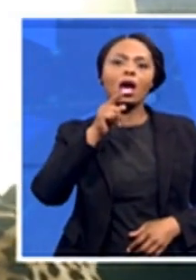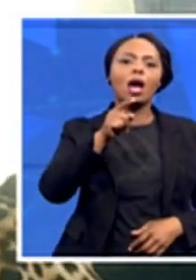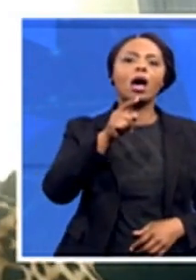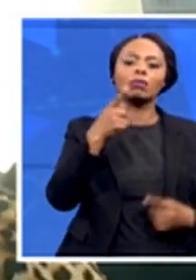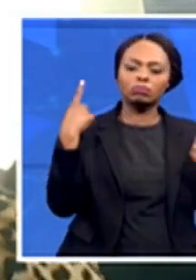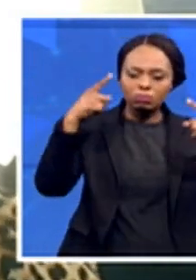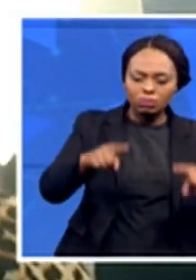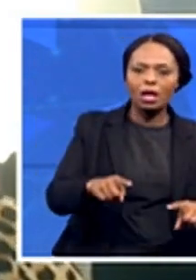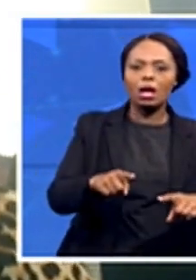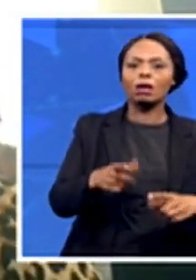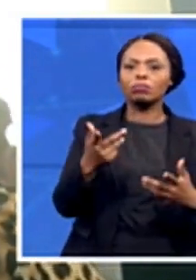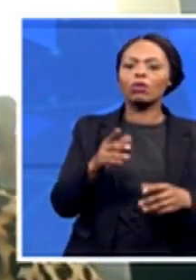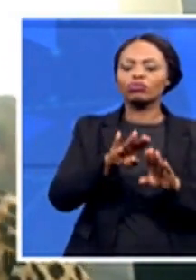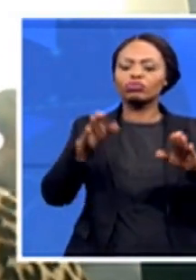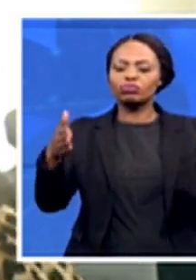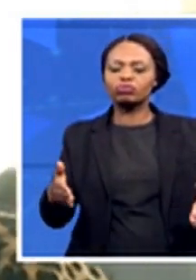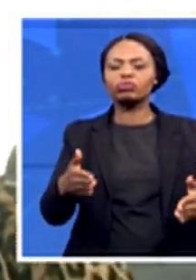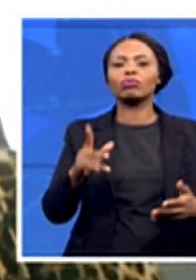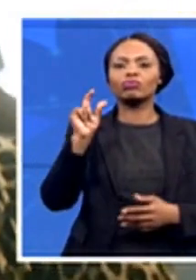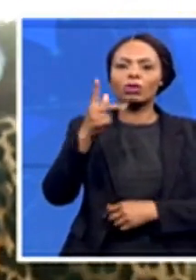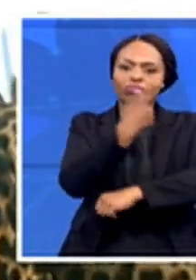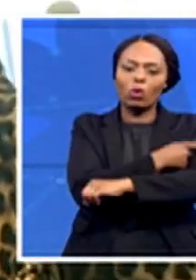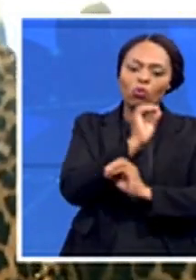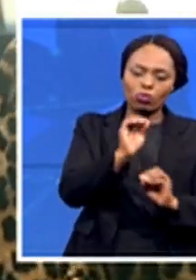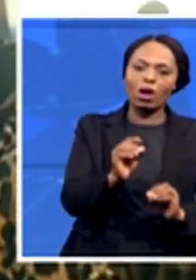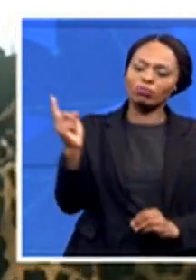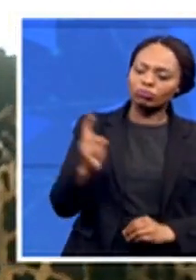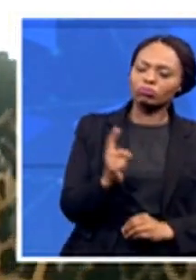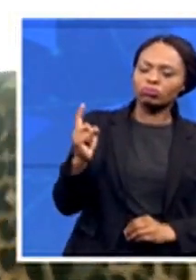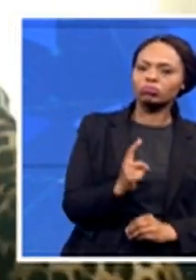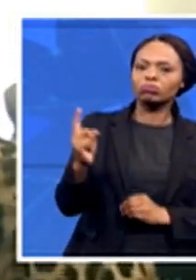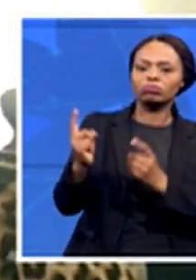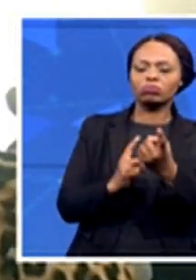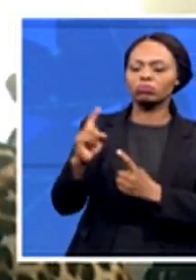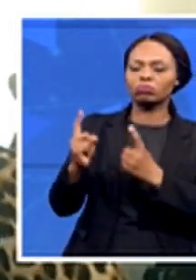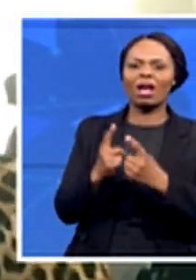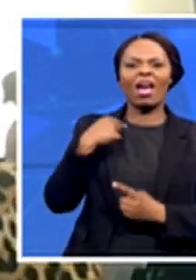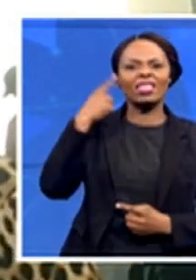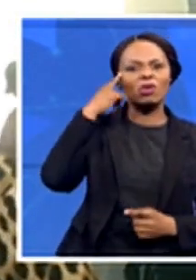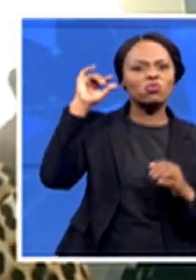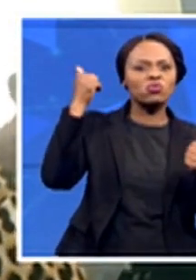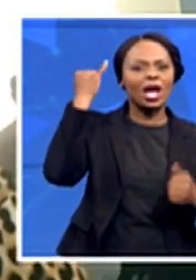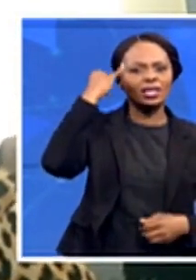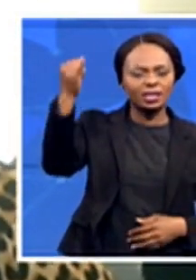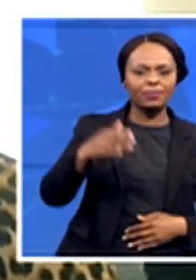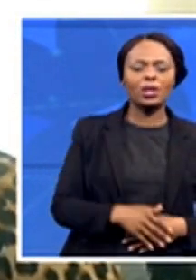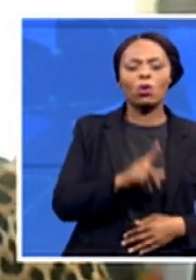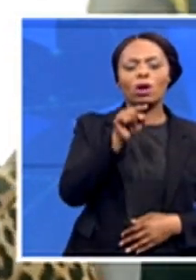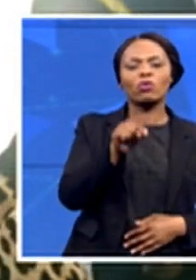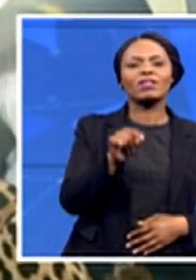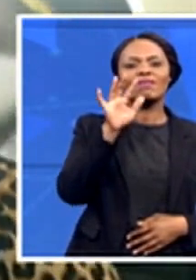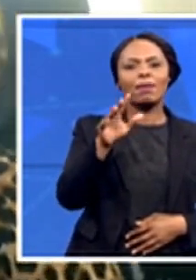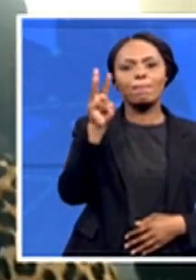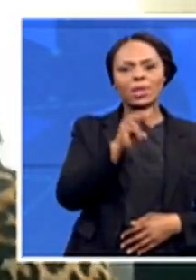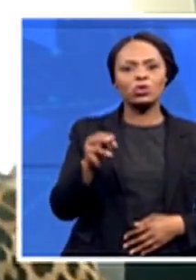who are walk-ins. So I think it's a very brilliant idea, and already we are more than 1.5 million of vaccinations done, and we